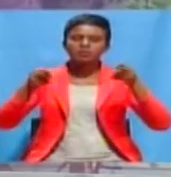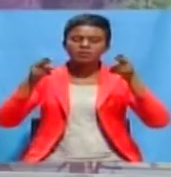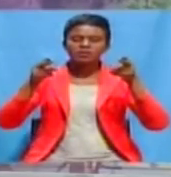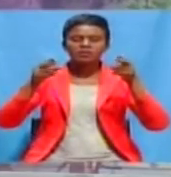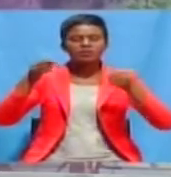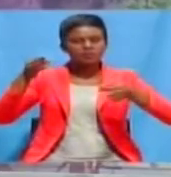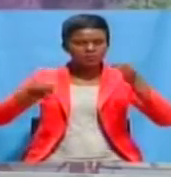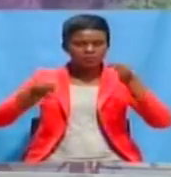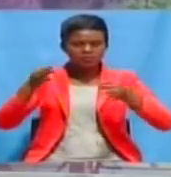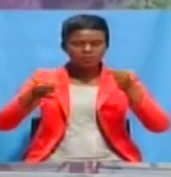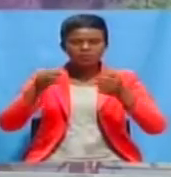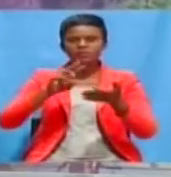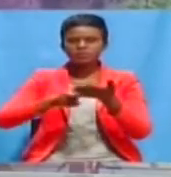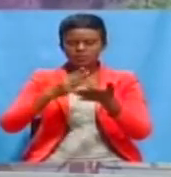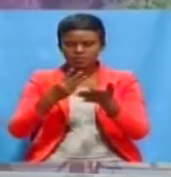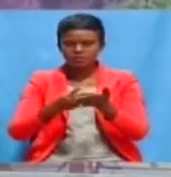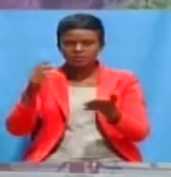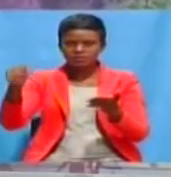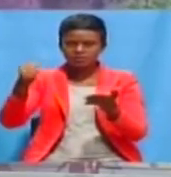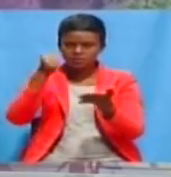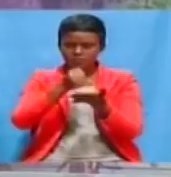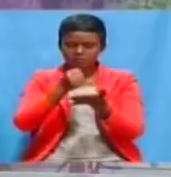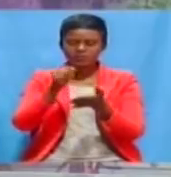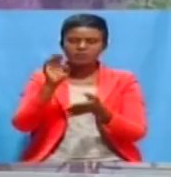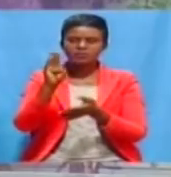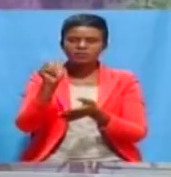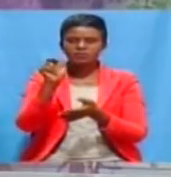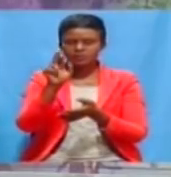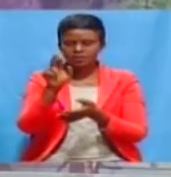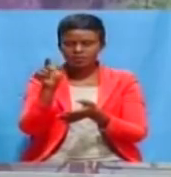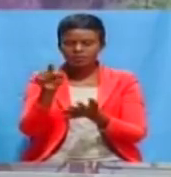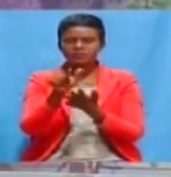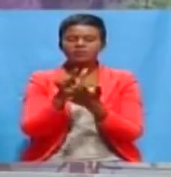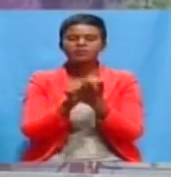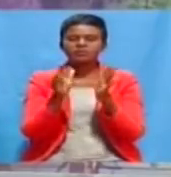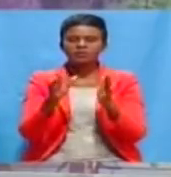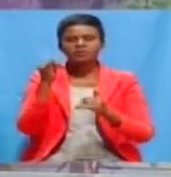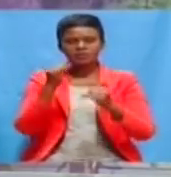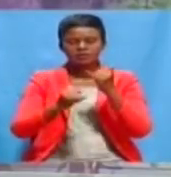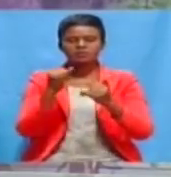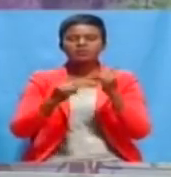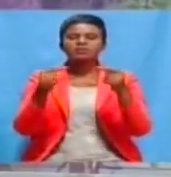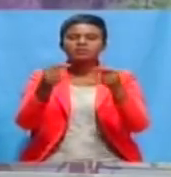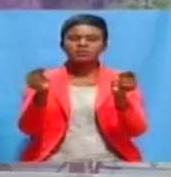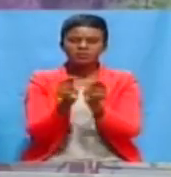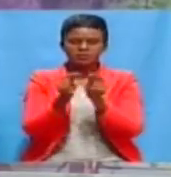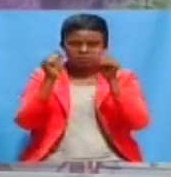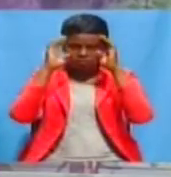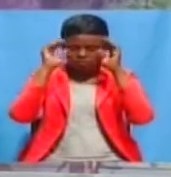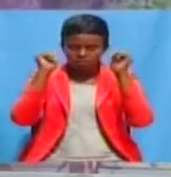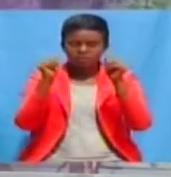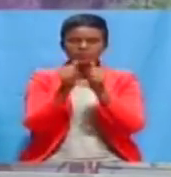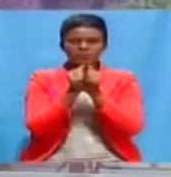the admission to the bar of the second and last batch of legal practitioners. The president was accompanied by the First